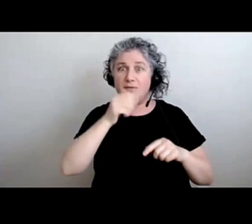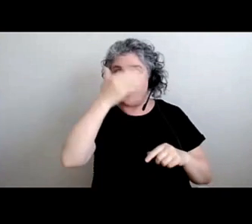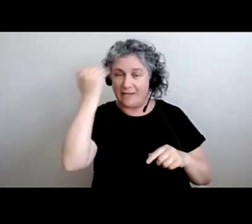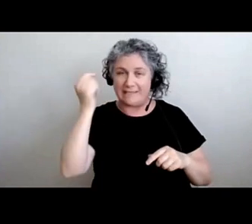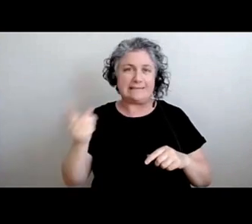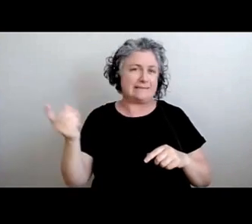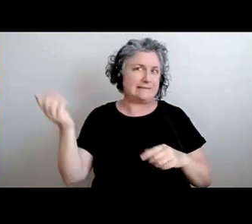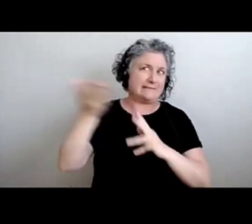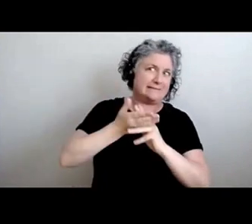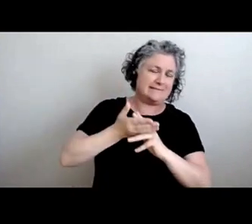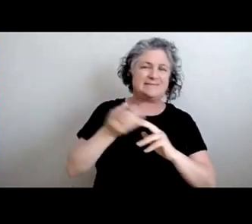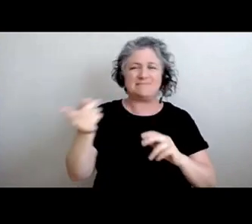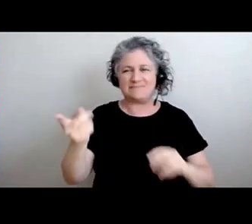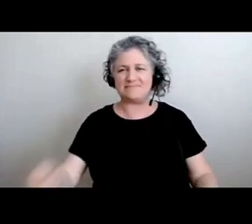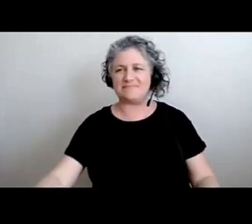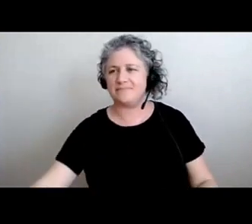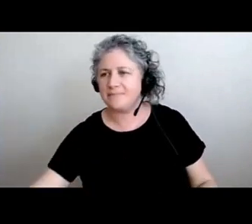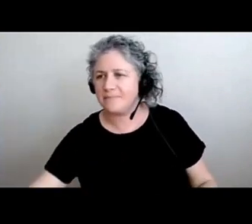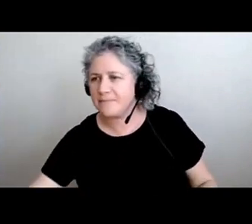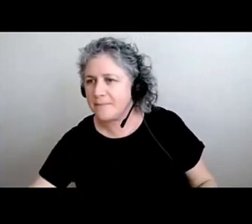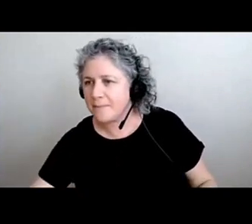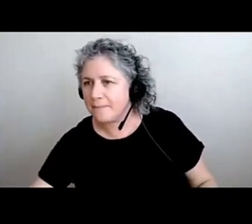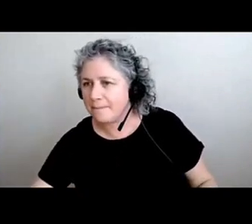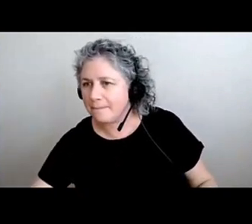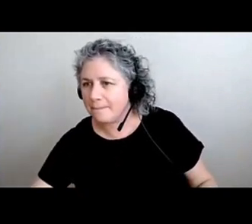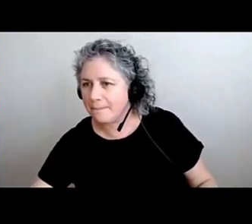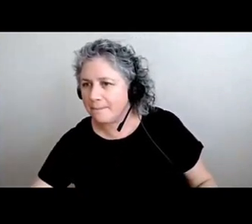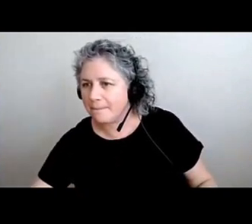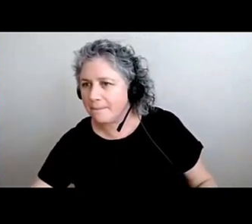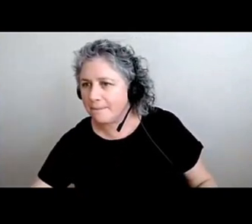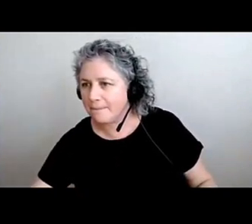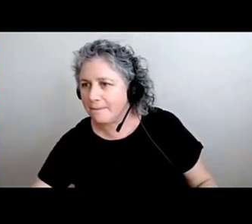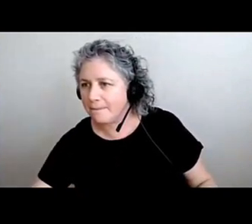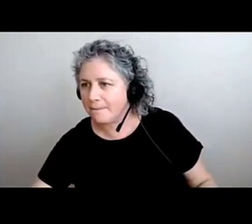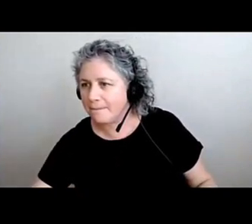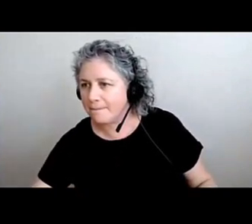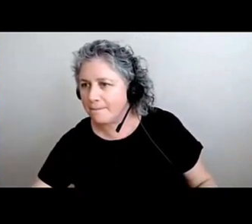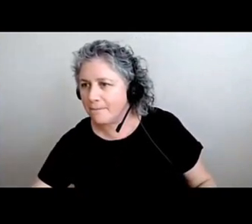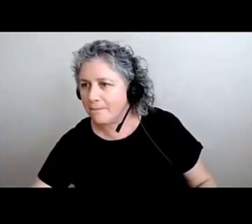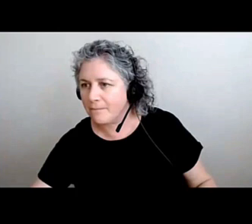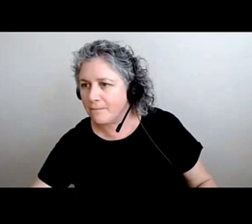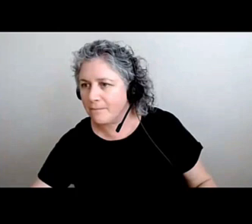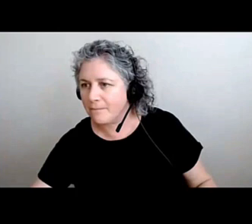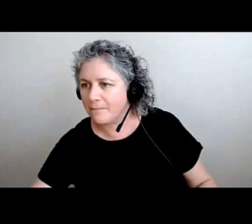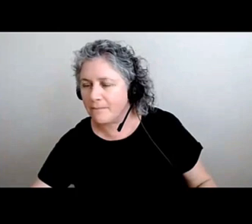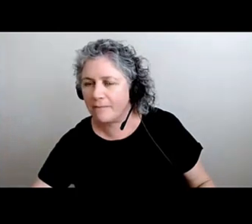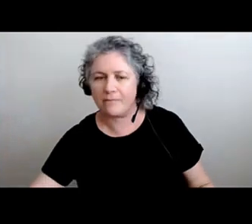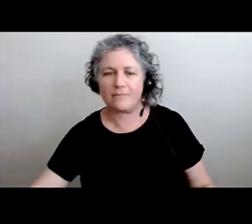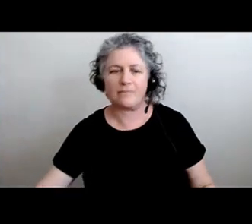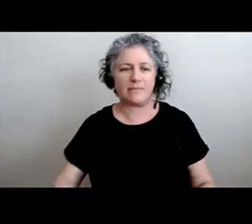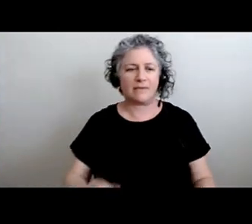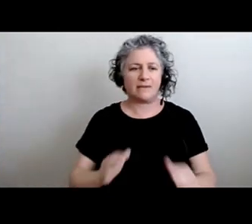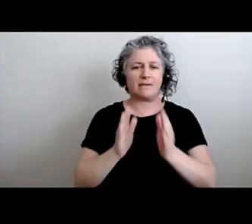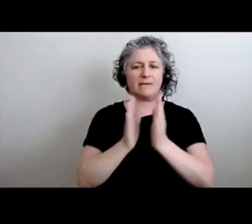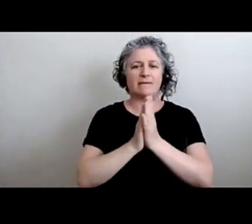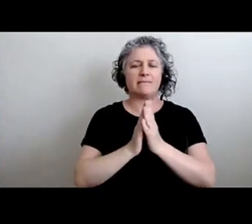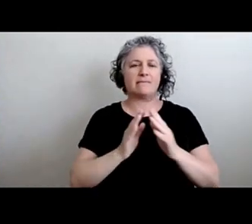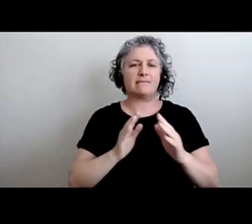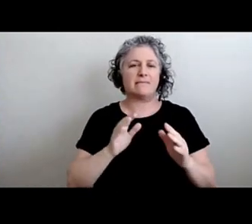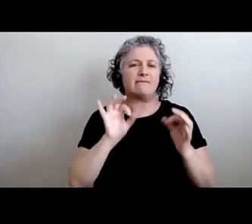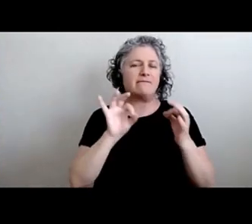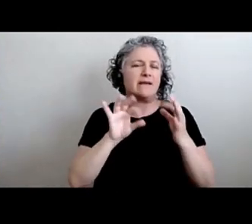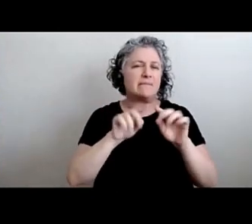do that. So breakout rooms, and then at the end, we'll have a wrap up and the feedback form that we'll be asking you to fill